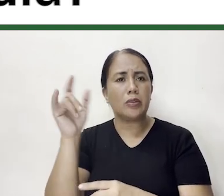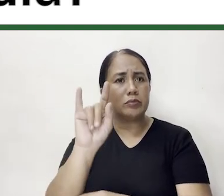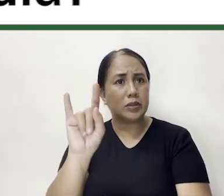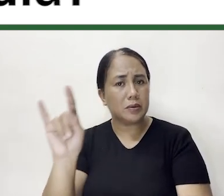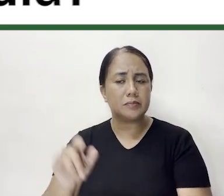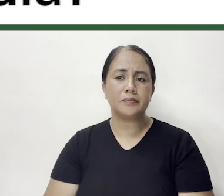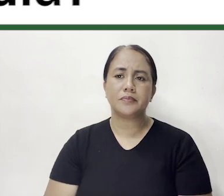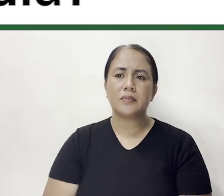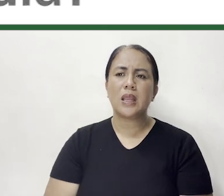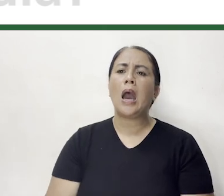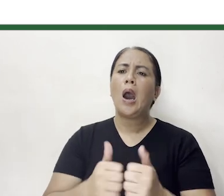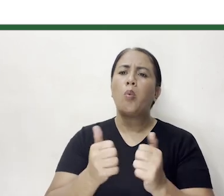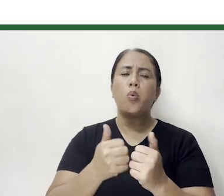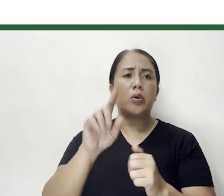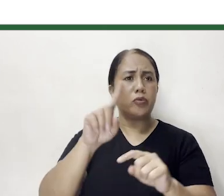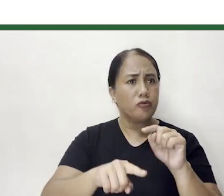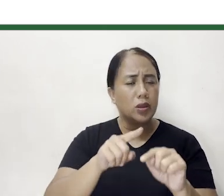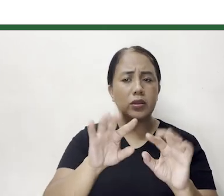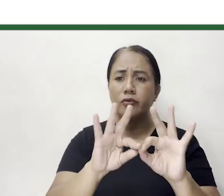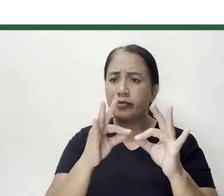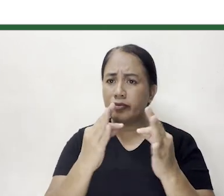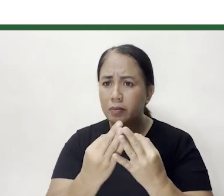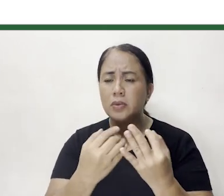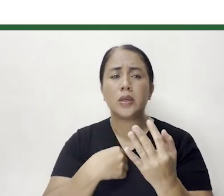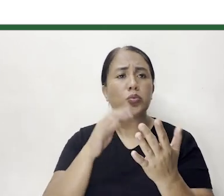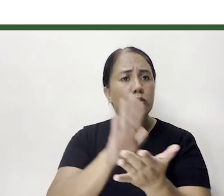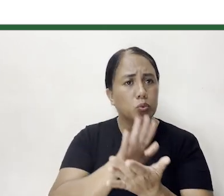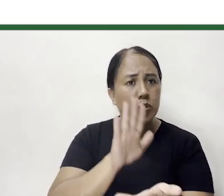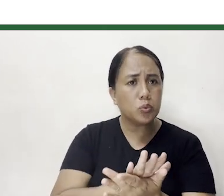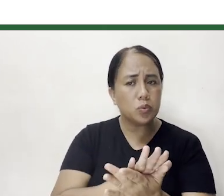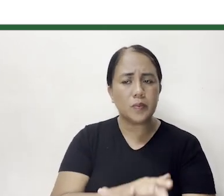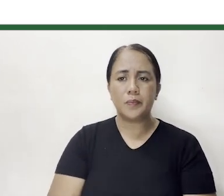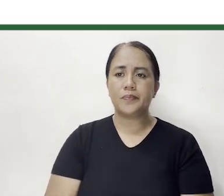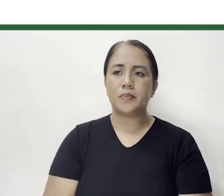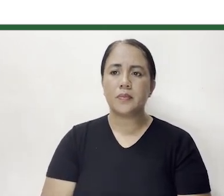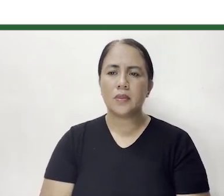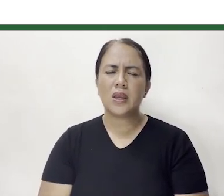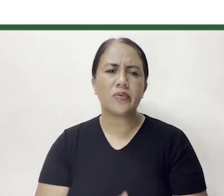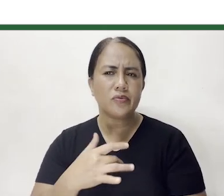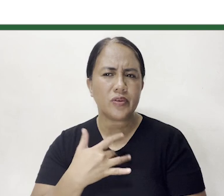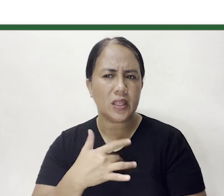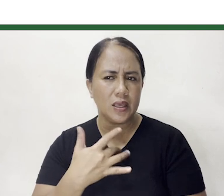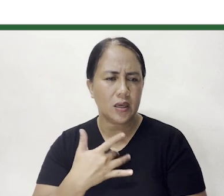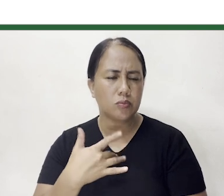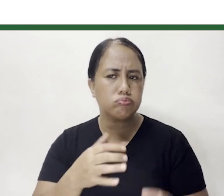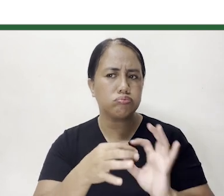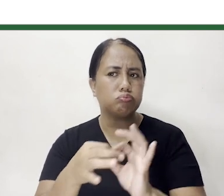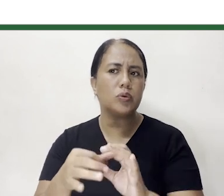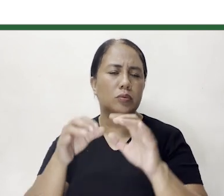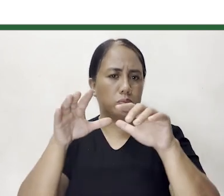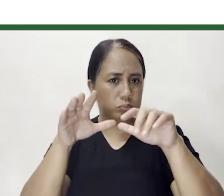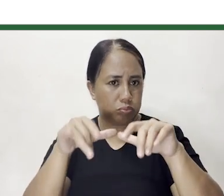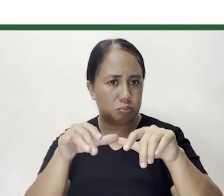and other media? How about from your family, friends, and school? What was your